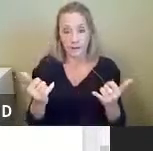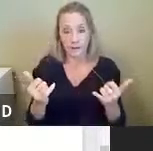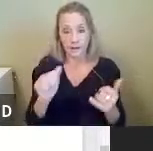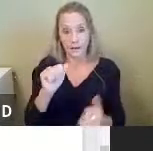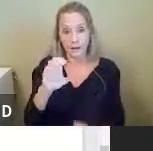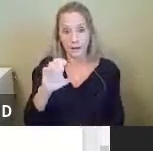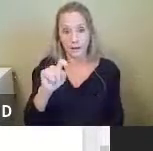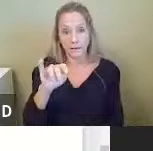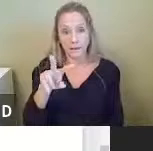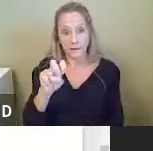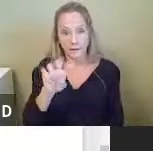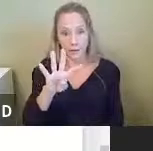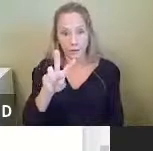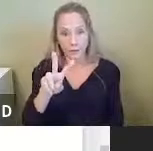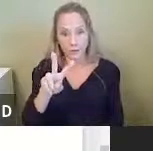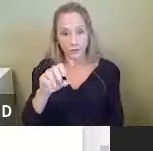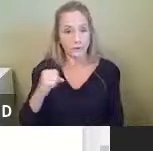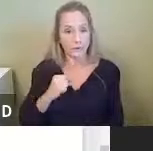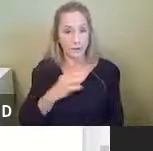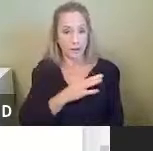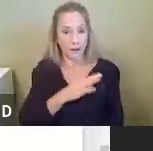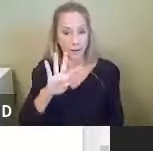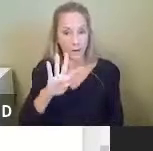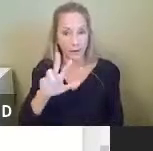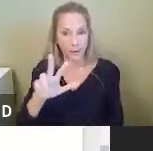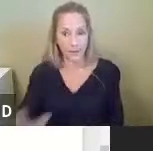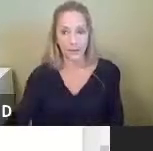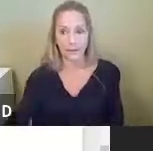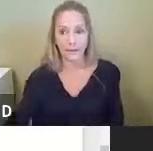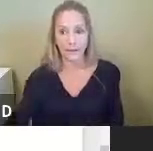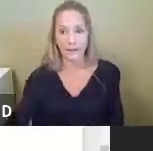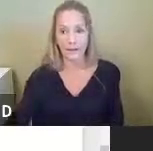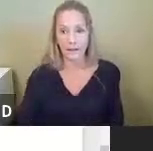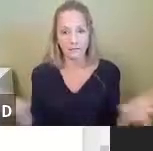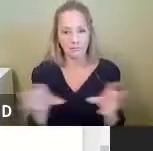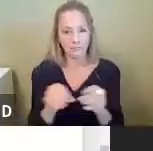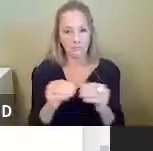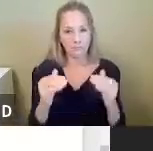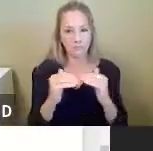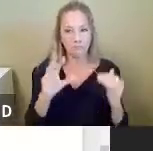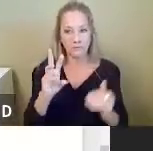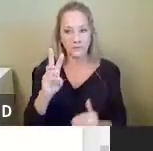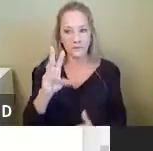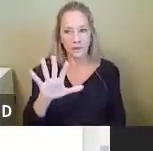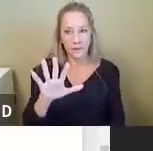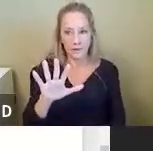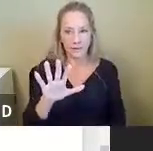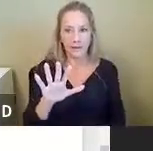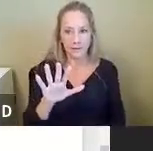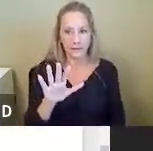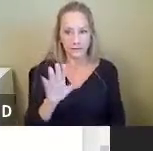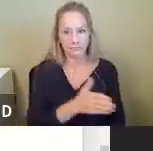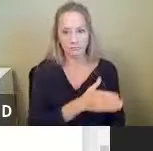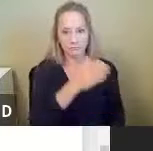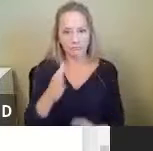was 42, staff 43. And so that equals 65. Next